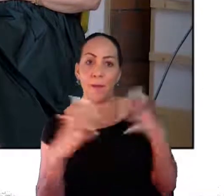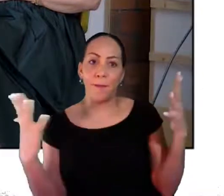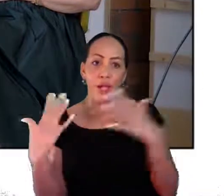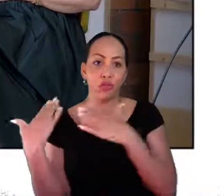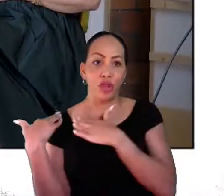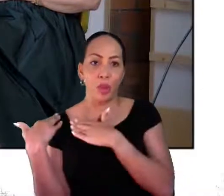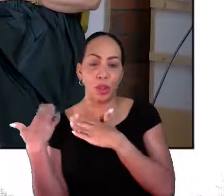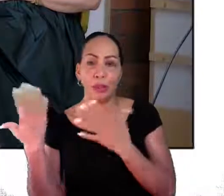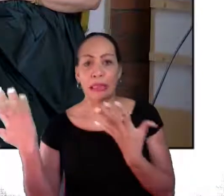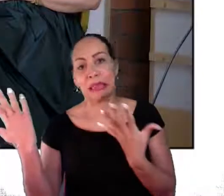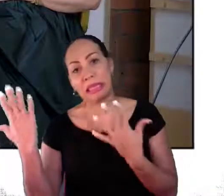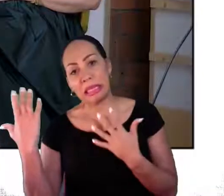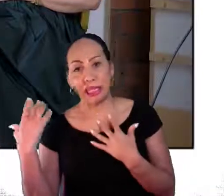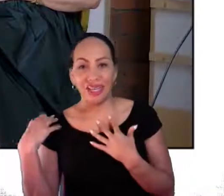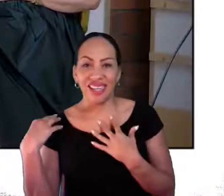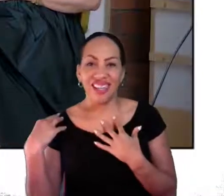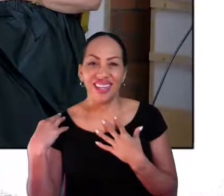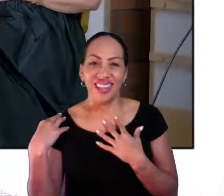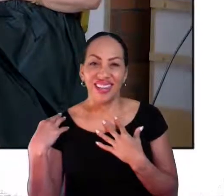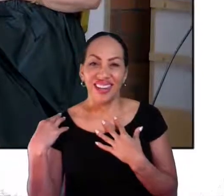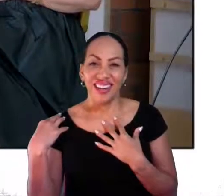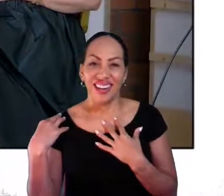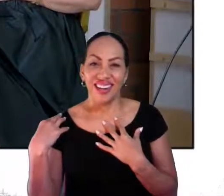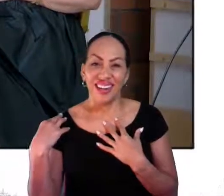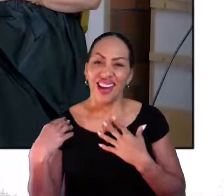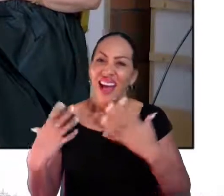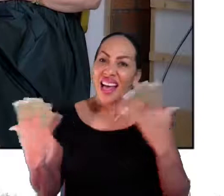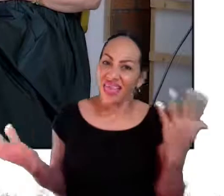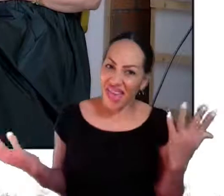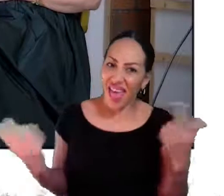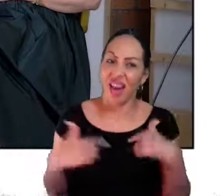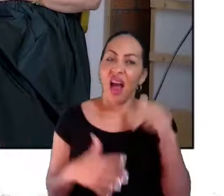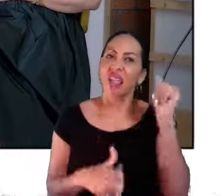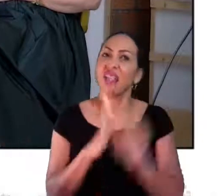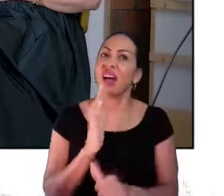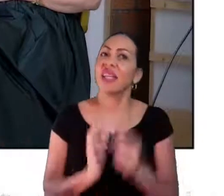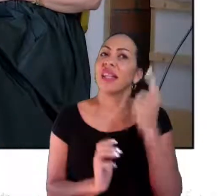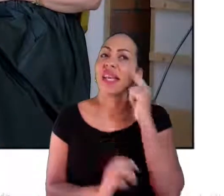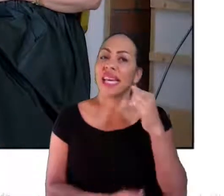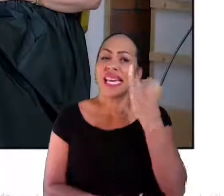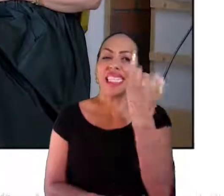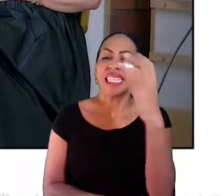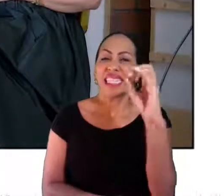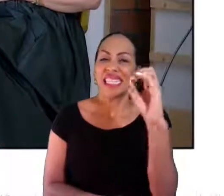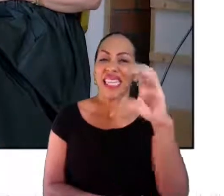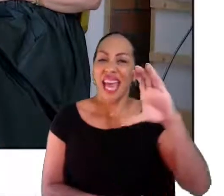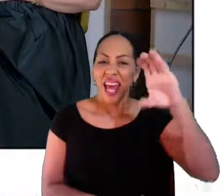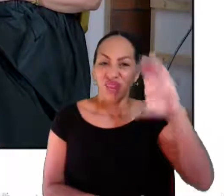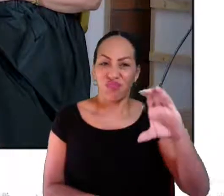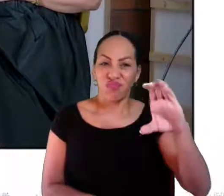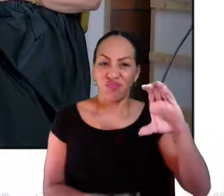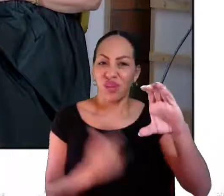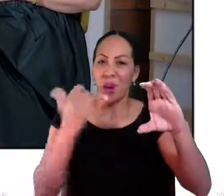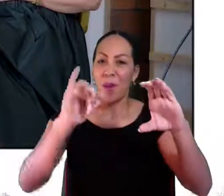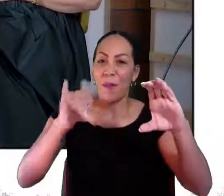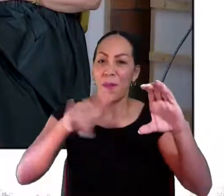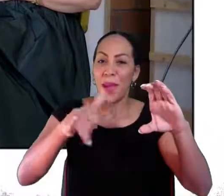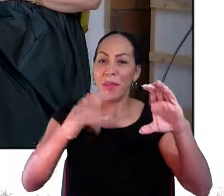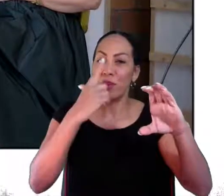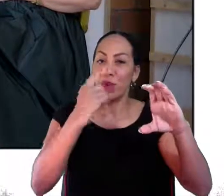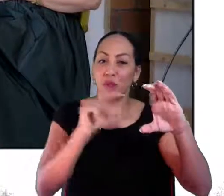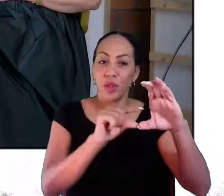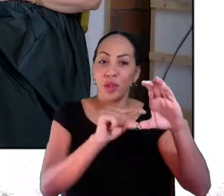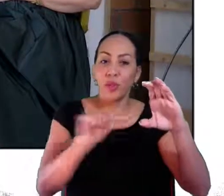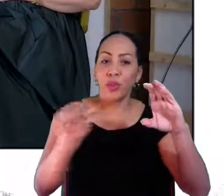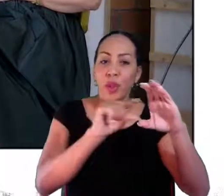of, well, could we give out smaller pots of money? Does the next, so Bristol and Bath was organised into what we call Pathfinders, so it's kind of